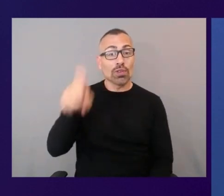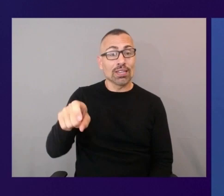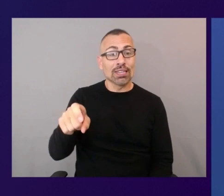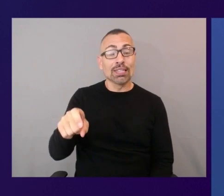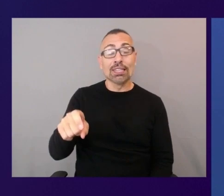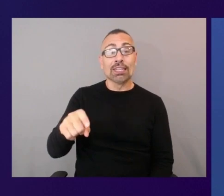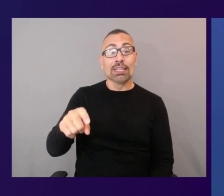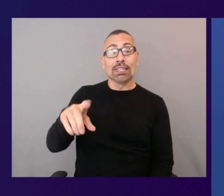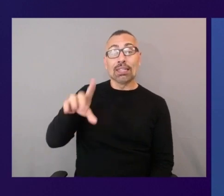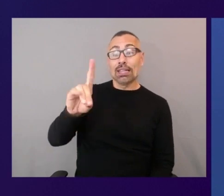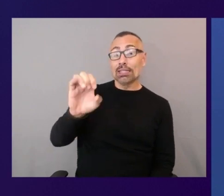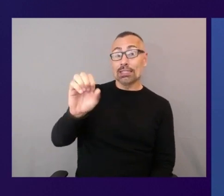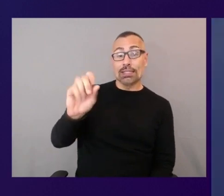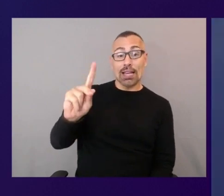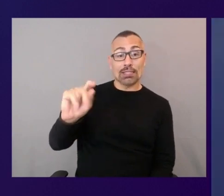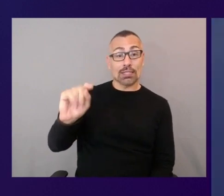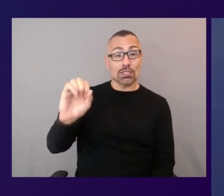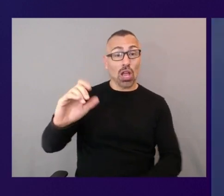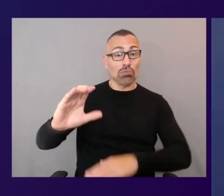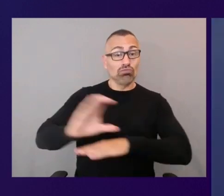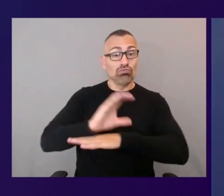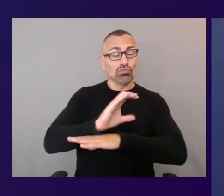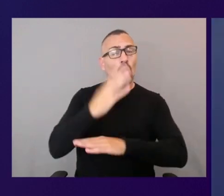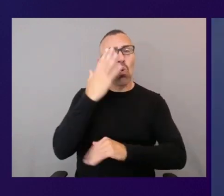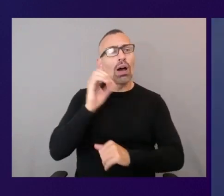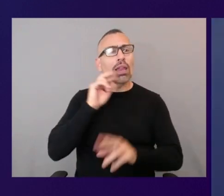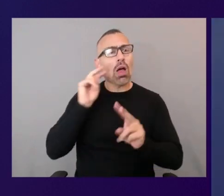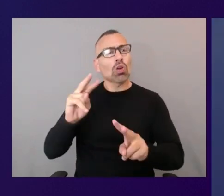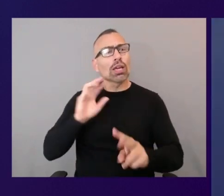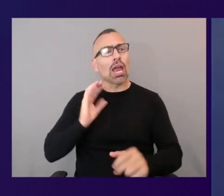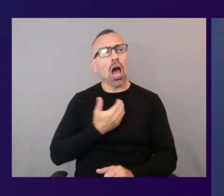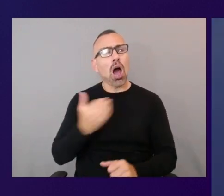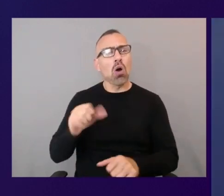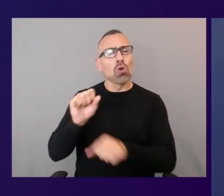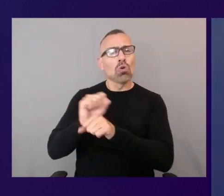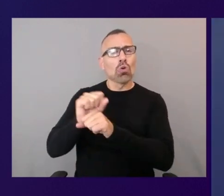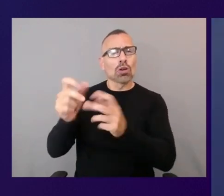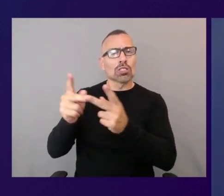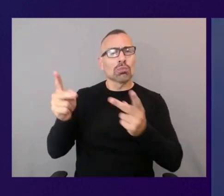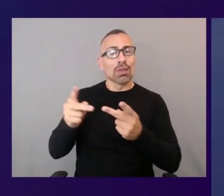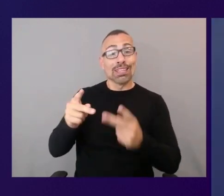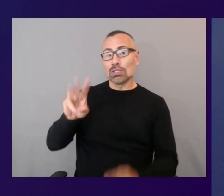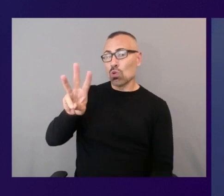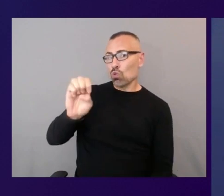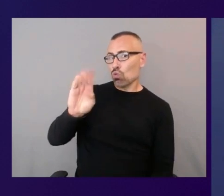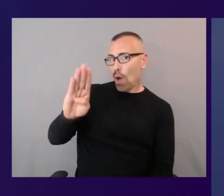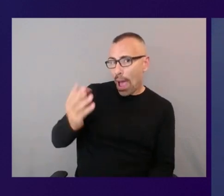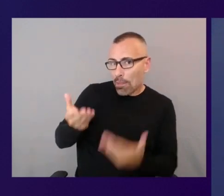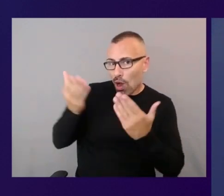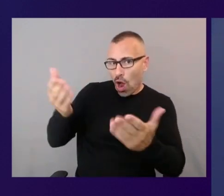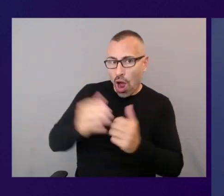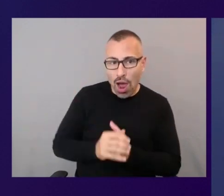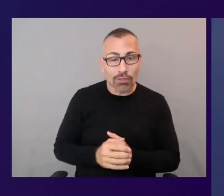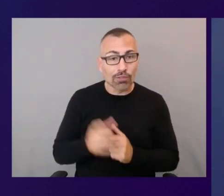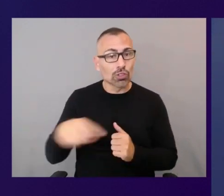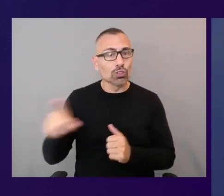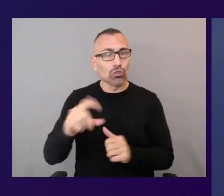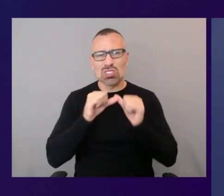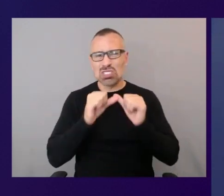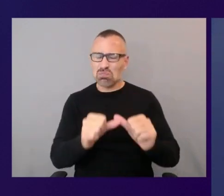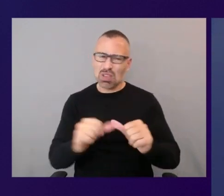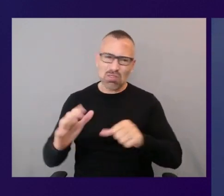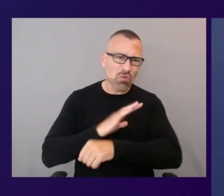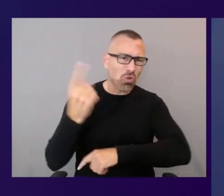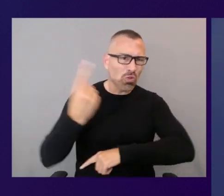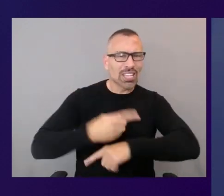our Workspaces web offering? For $7 per user per month, you get the opportunity to spend the entire day in the browser. It's fully managed Chrome,